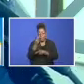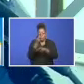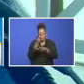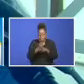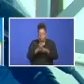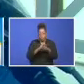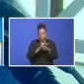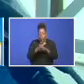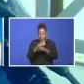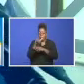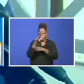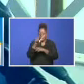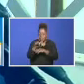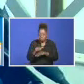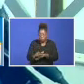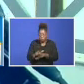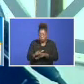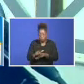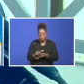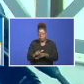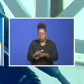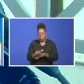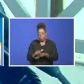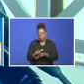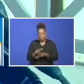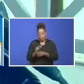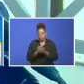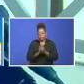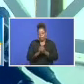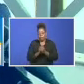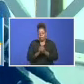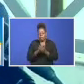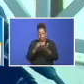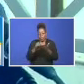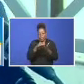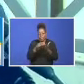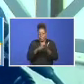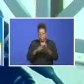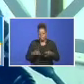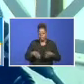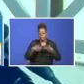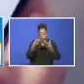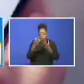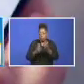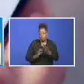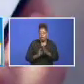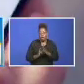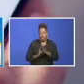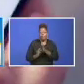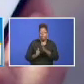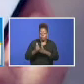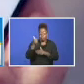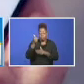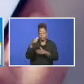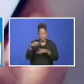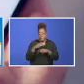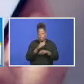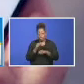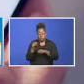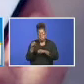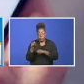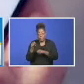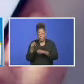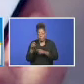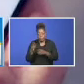COVID numbers low. So this has contributed to the successful rebound of tourism. The tourism minister